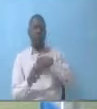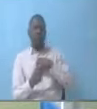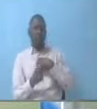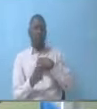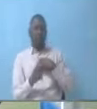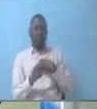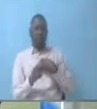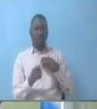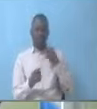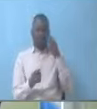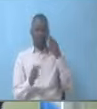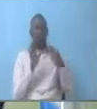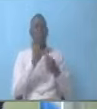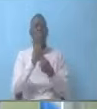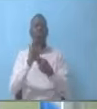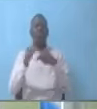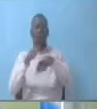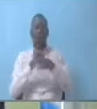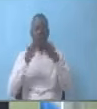captured in the legislation.